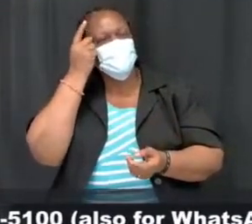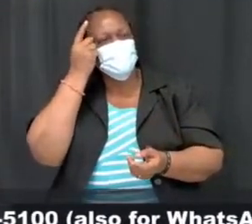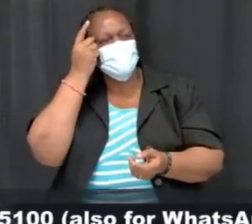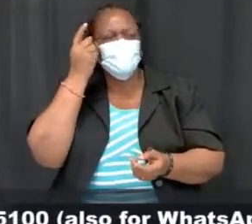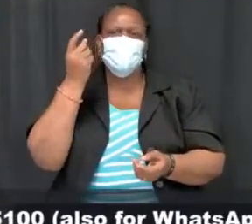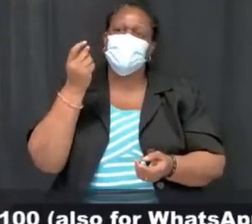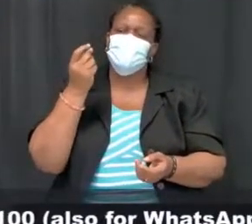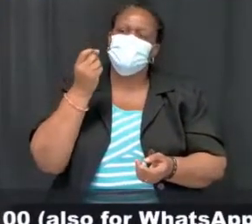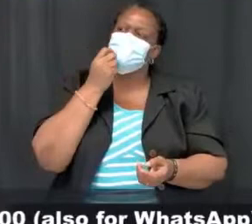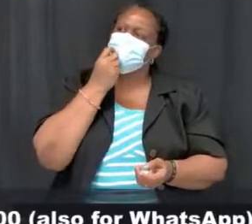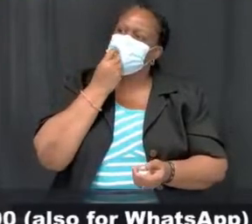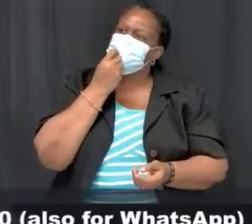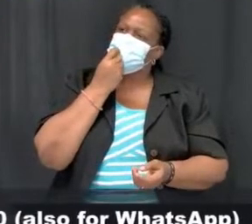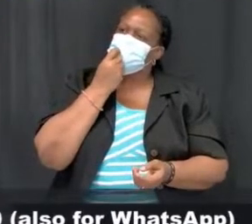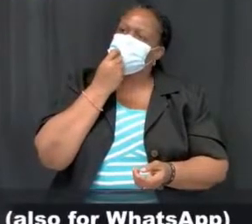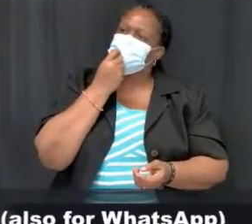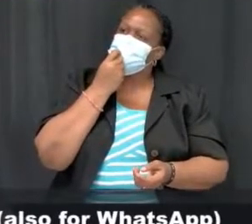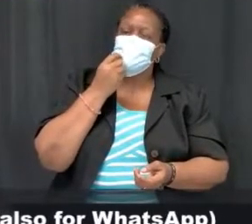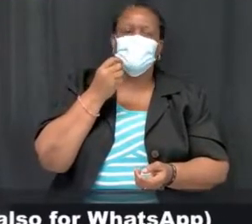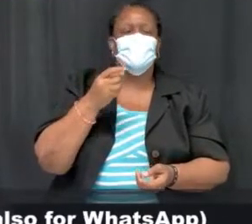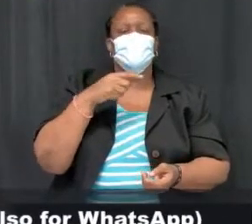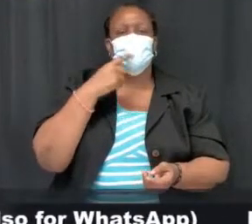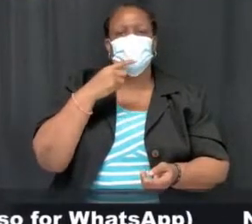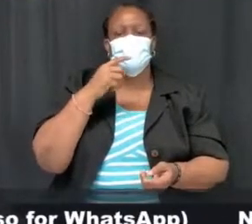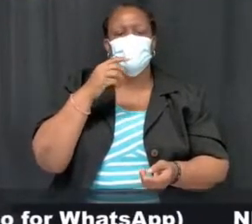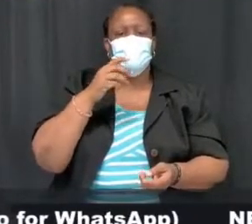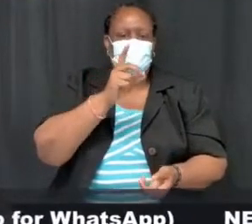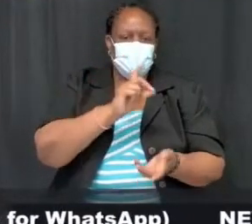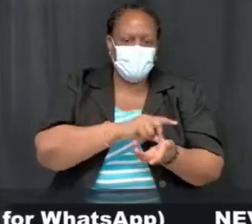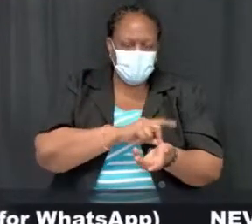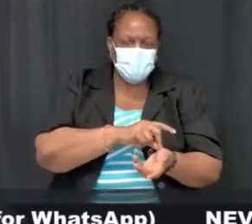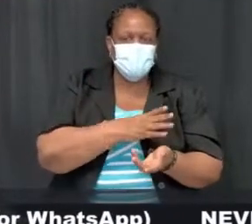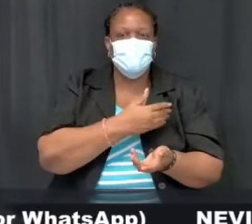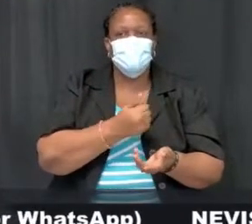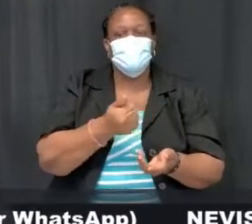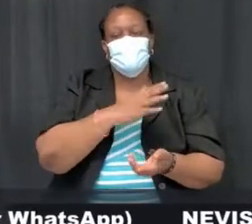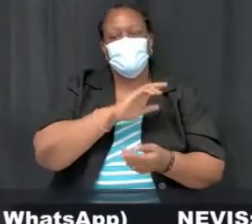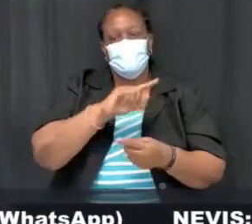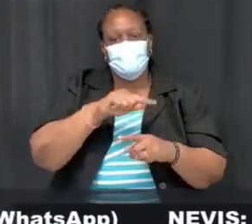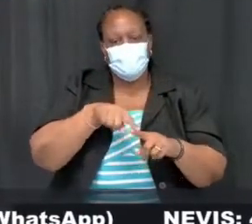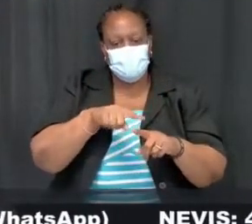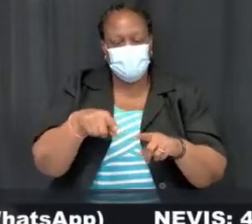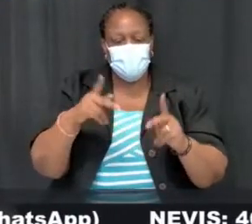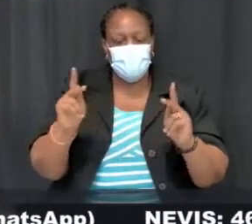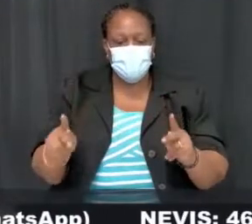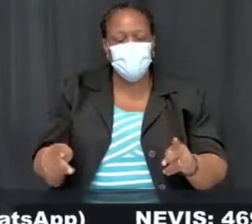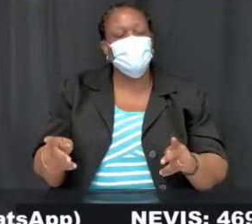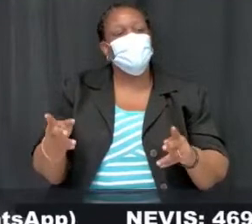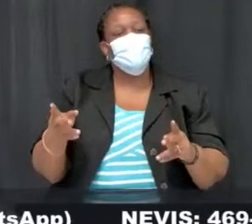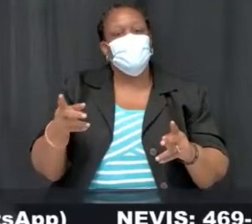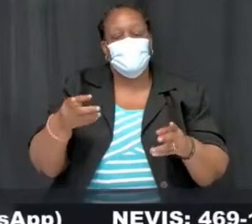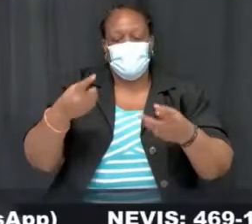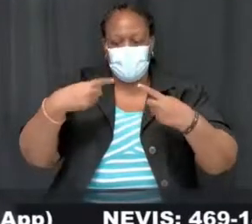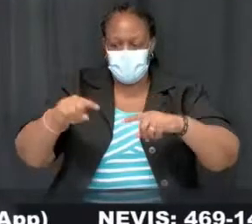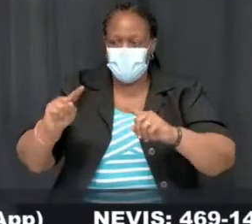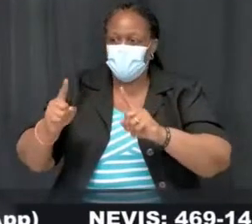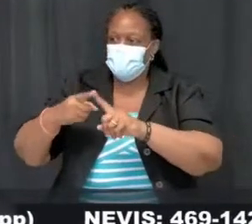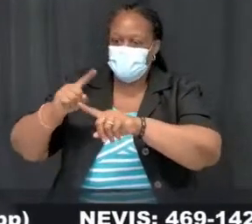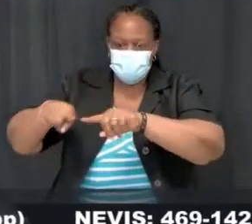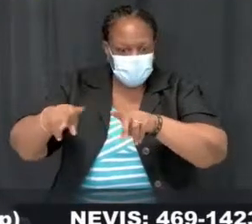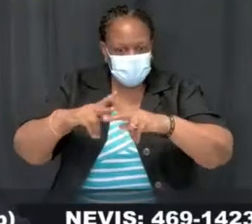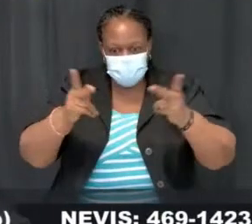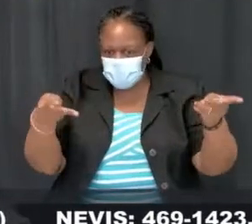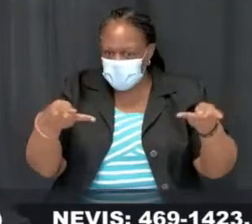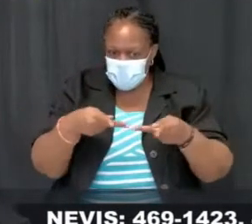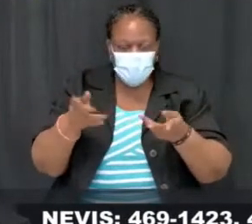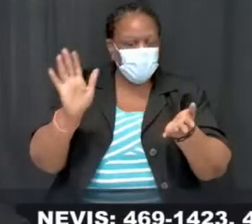in the message that we delivered about the safety and the efficacy of the vaccines, and that's